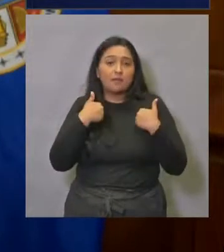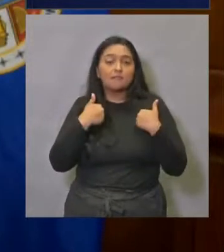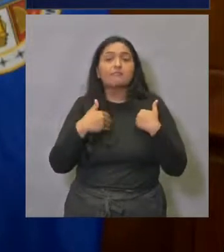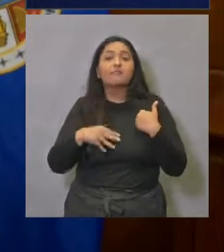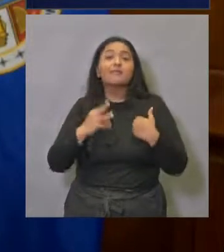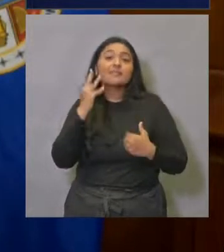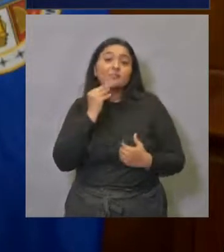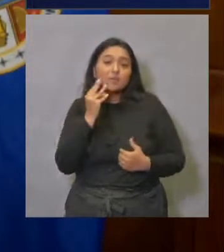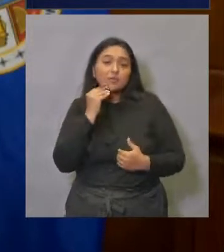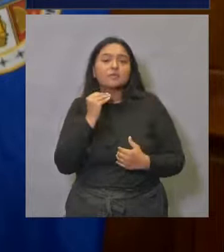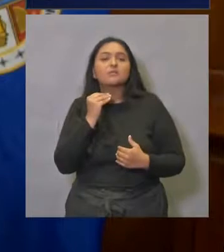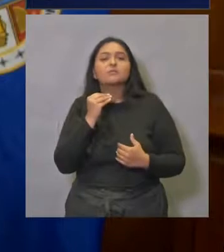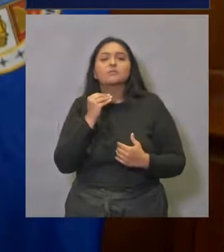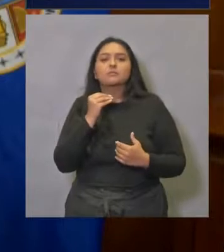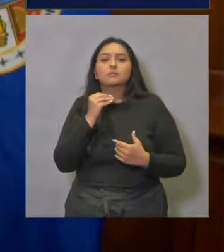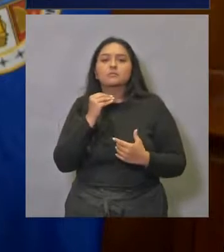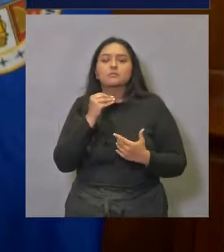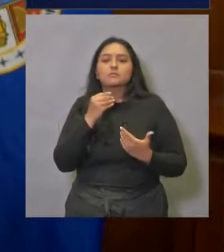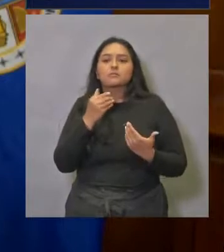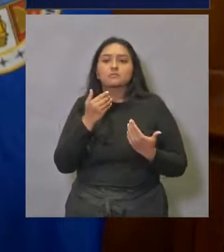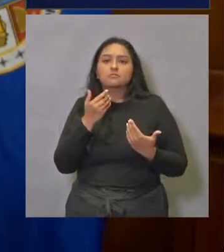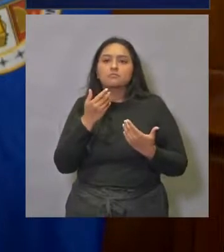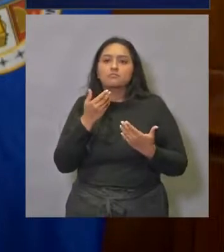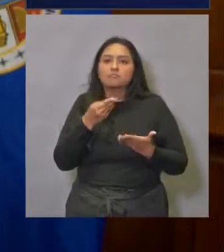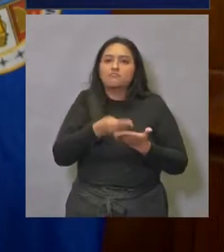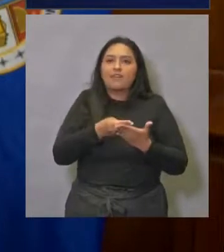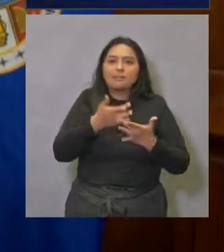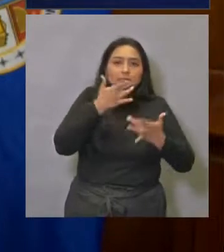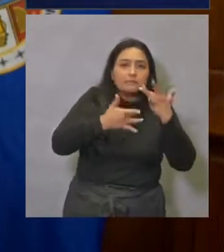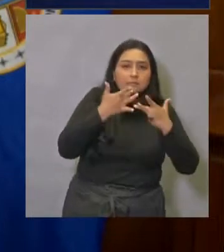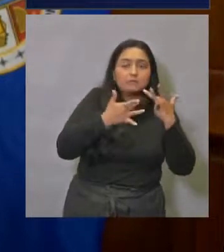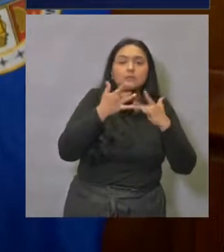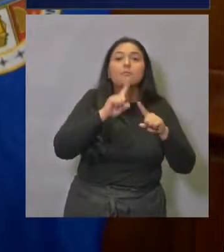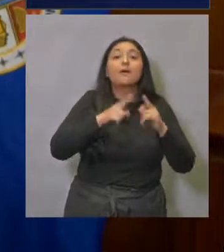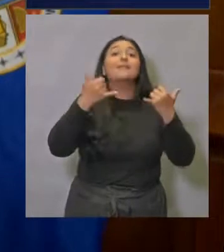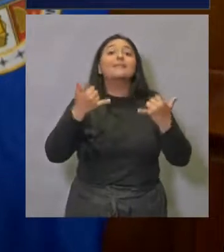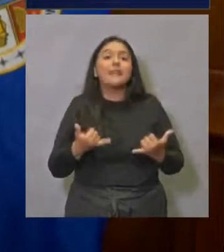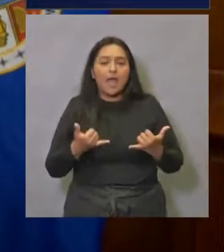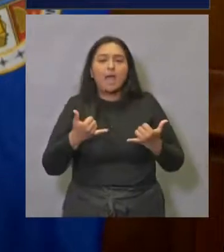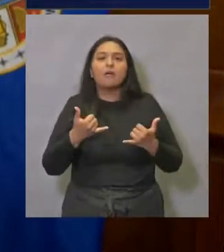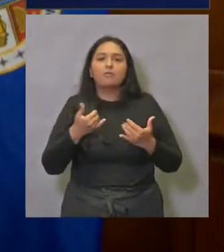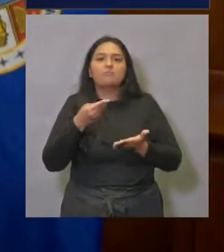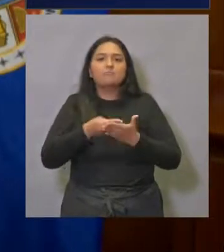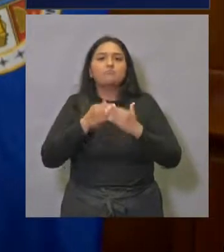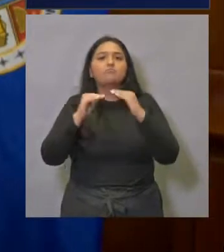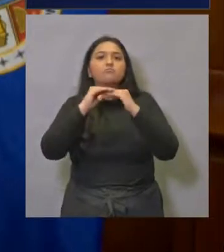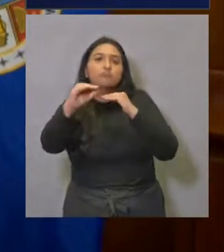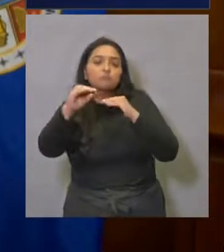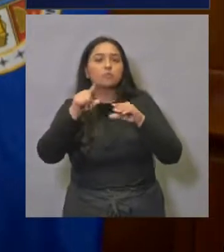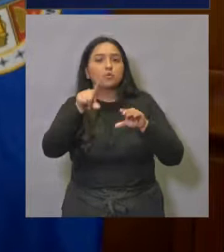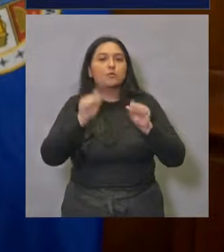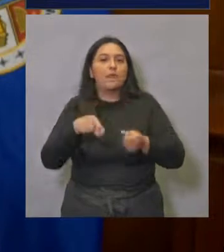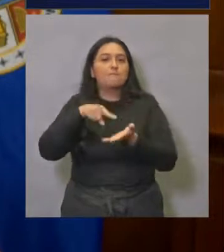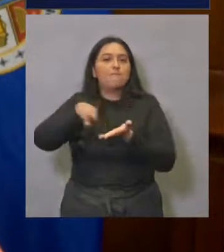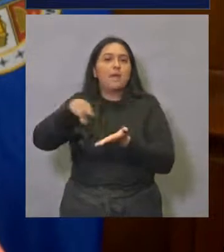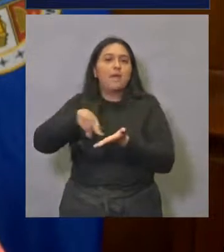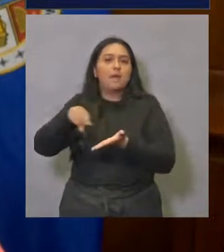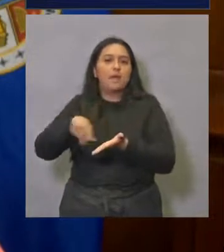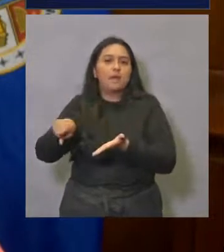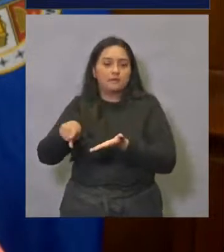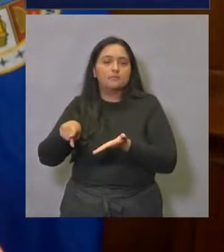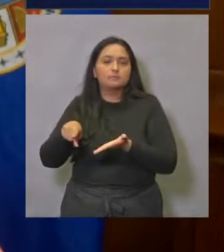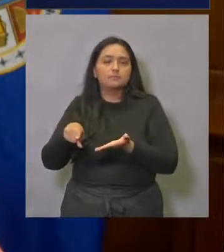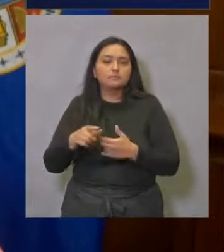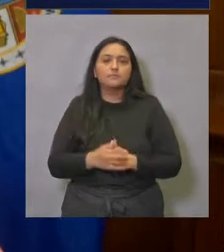have experienced a financial hardship, but are now financially stable and can make your mortgage payments. And however, I'd like to